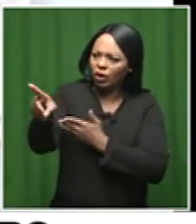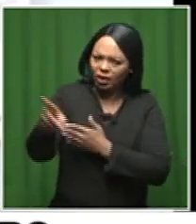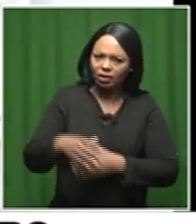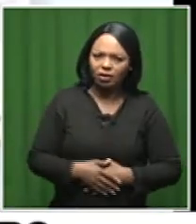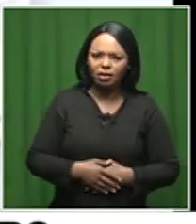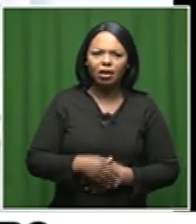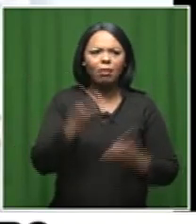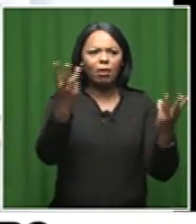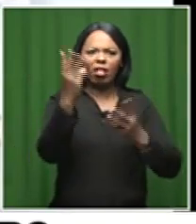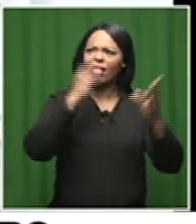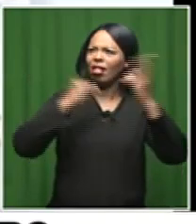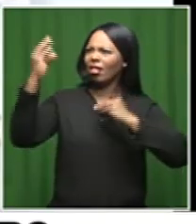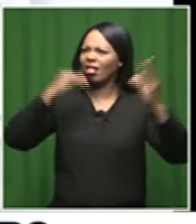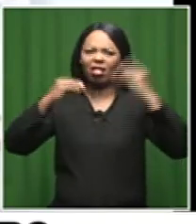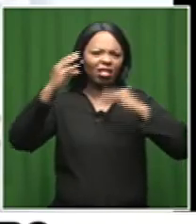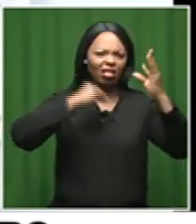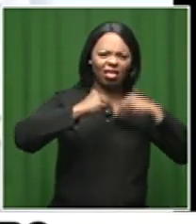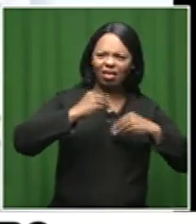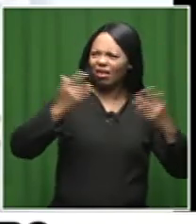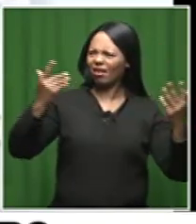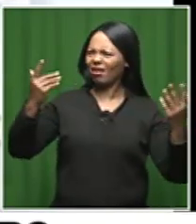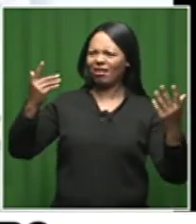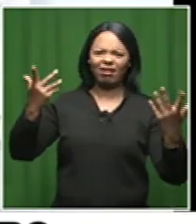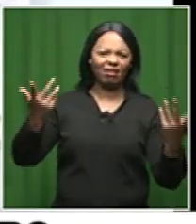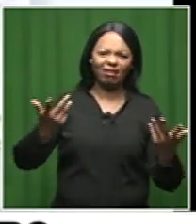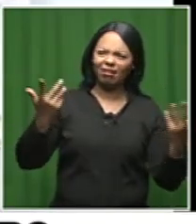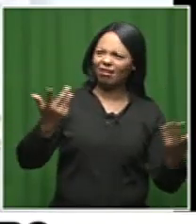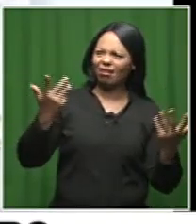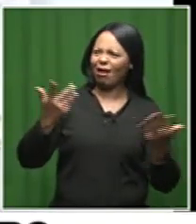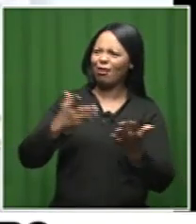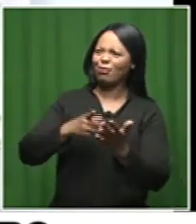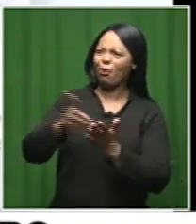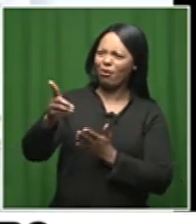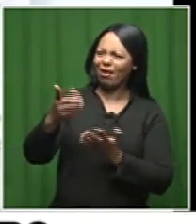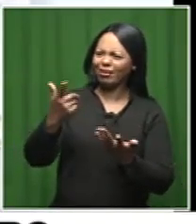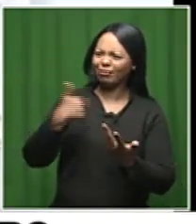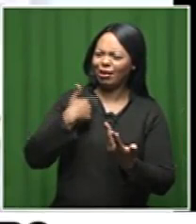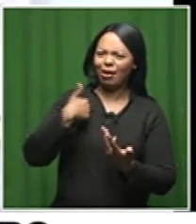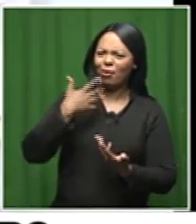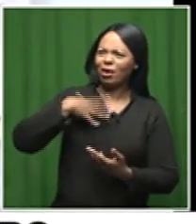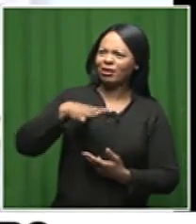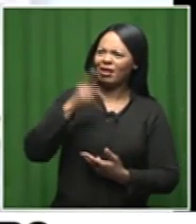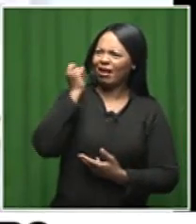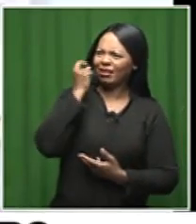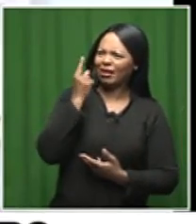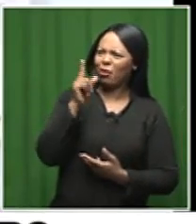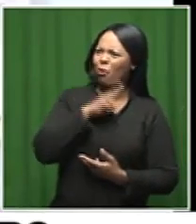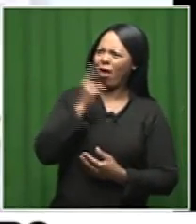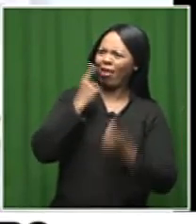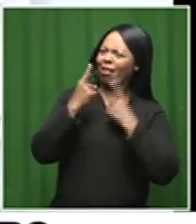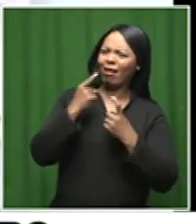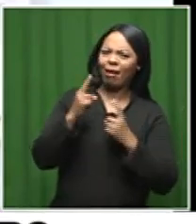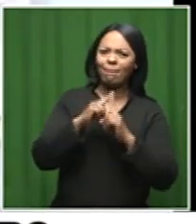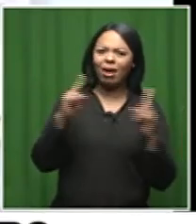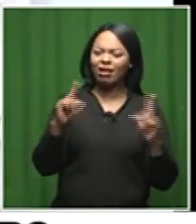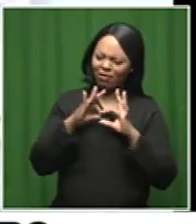to ask me questions about it. And I'm like, I'm trying to find the right answer. But just looking at my family line and how they used to give, how